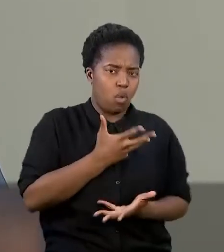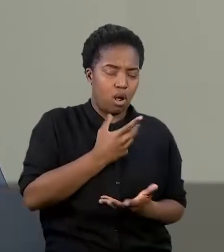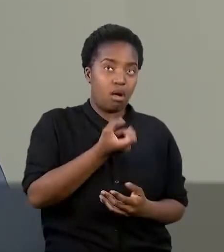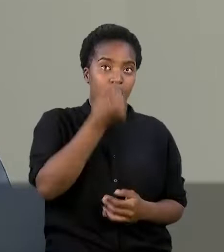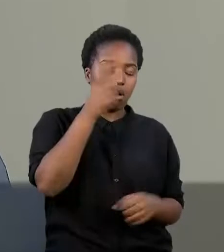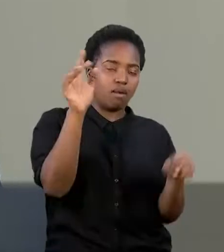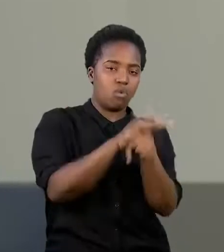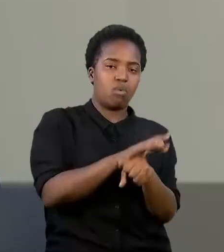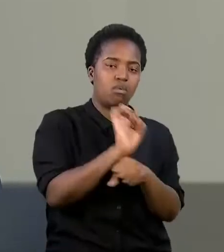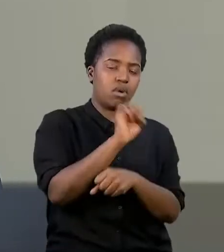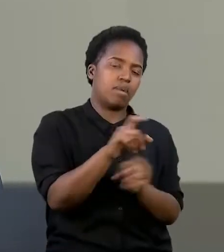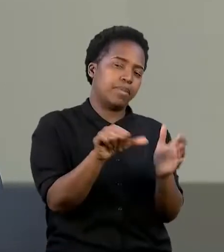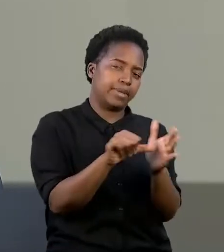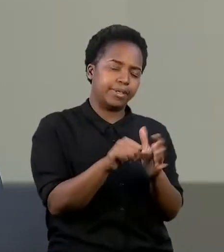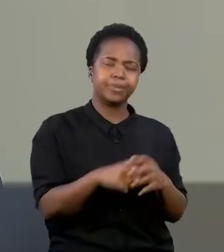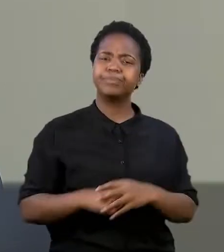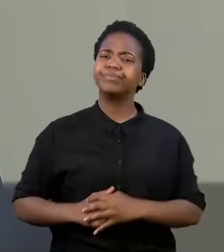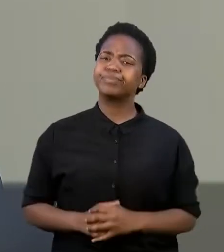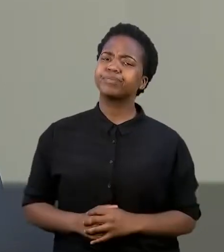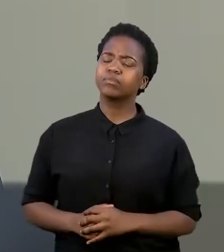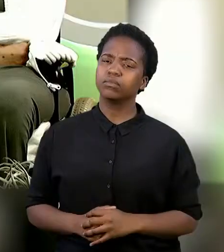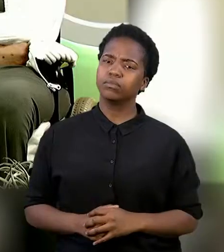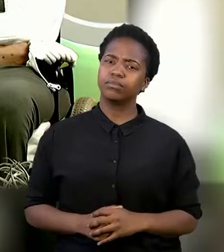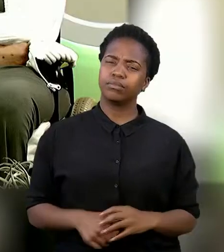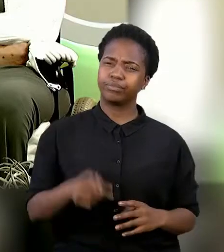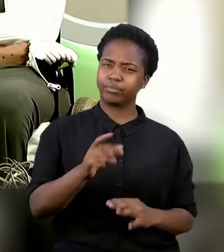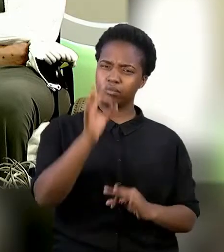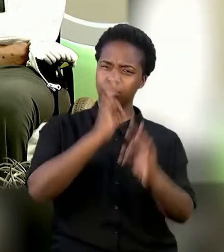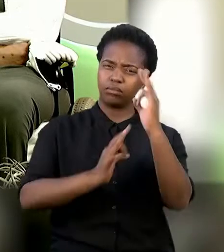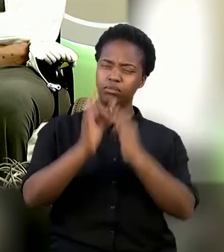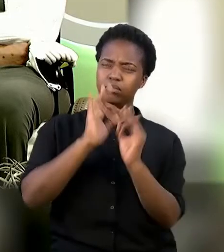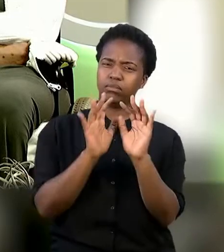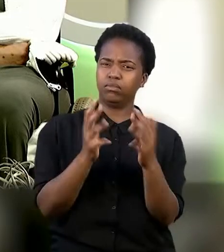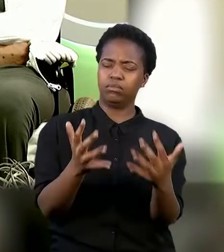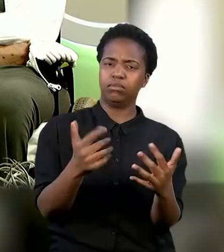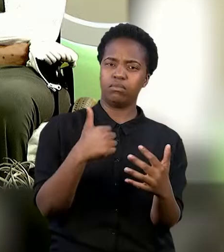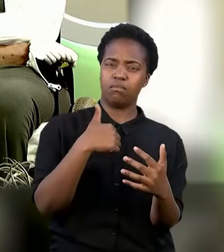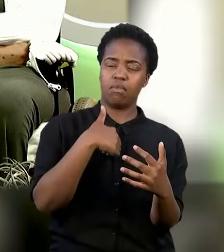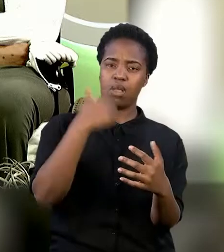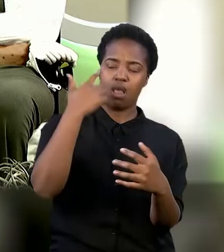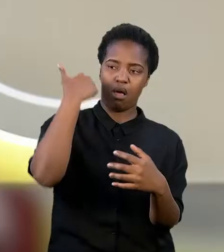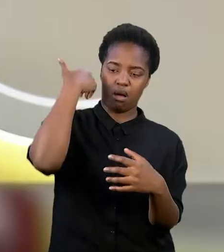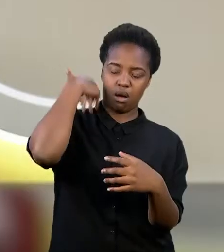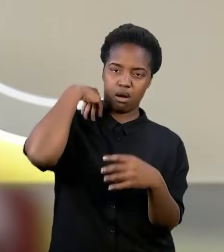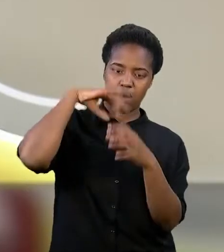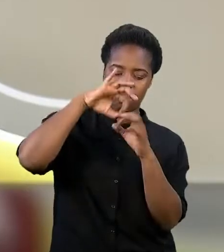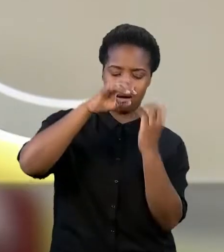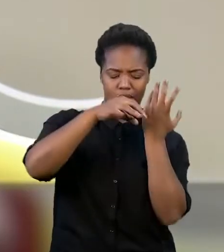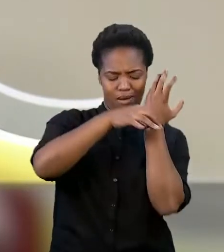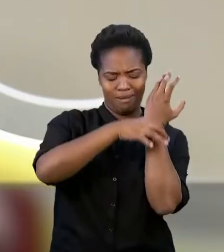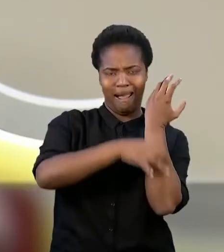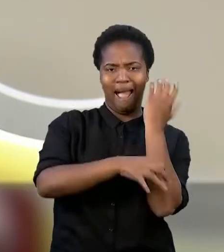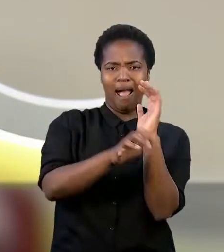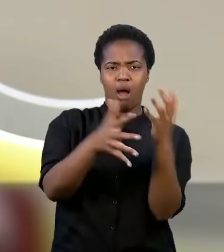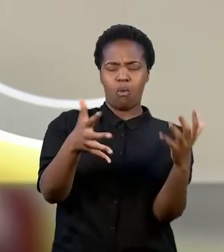moving forward are essential for the patient. And also please explain, how does then a spinal cord injury translate